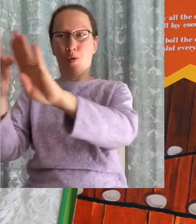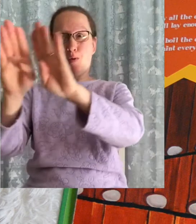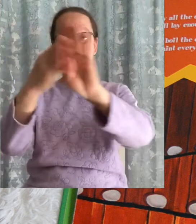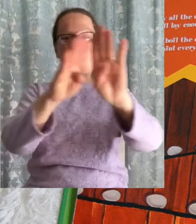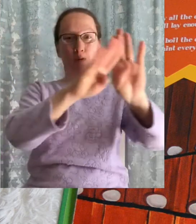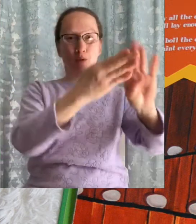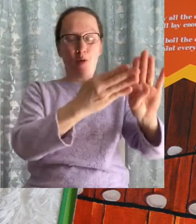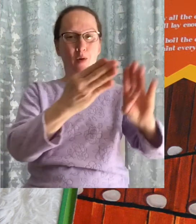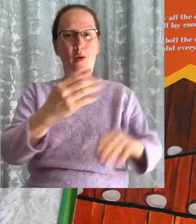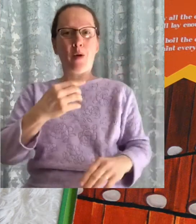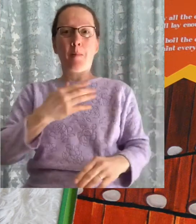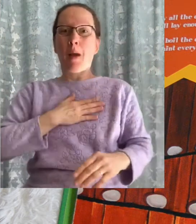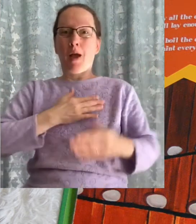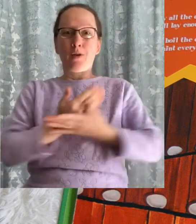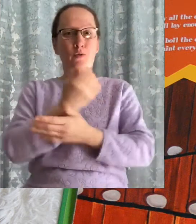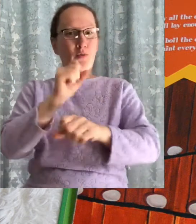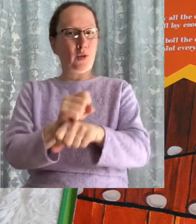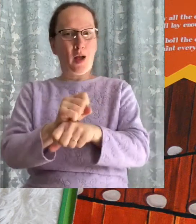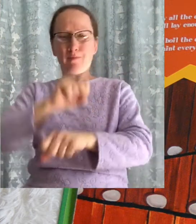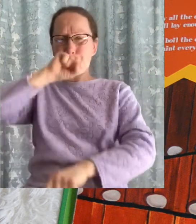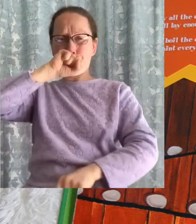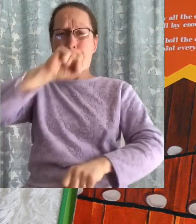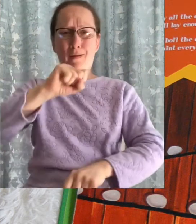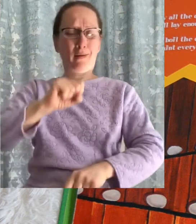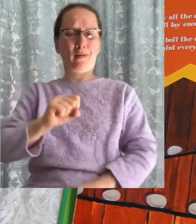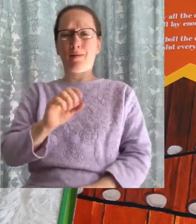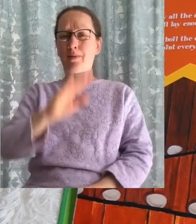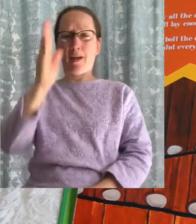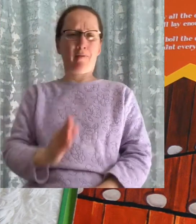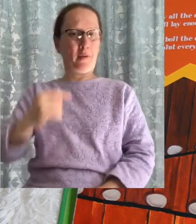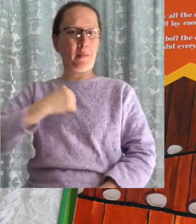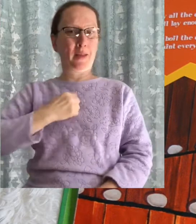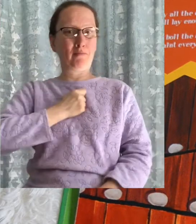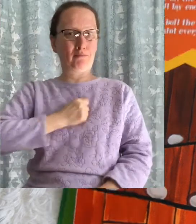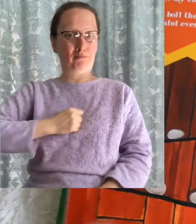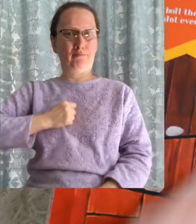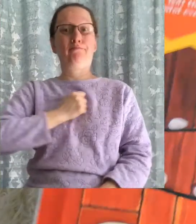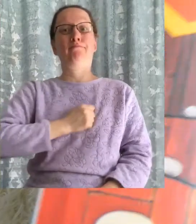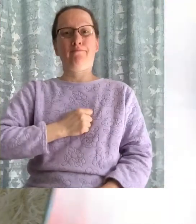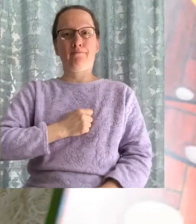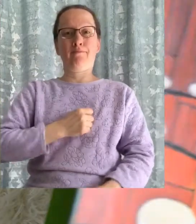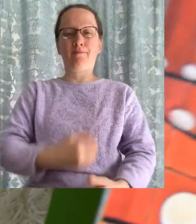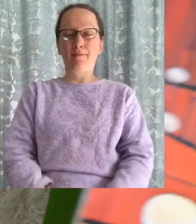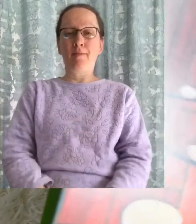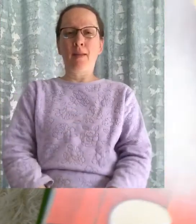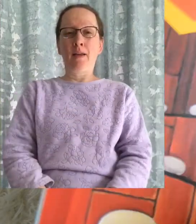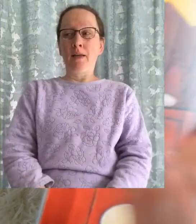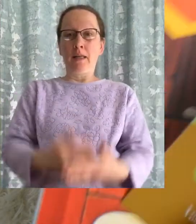and I'll get the credit. I love my new job, and I'll never regret it.